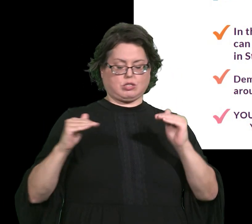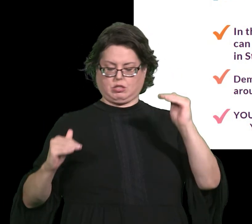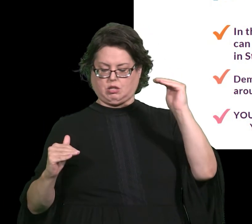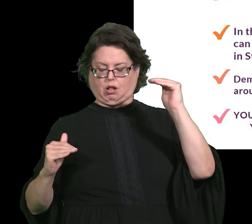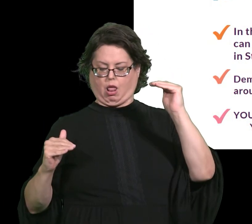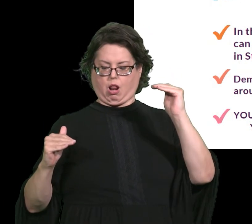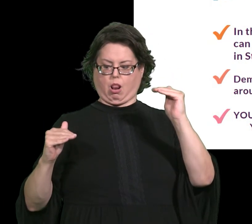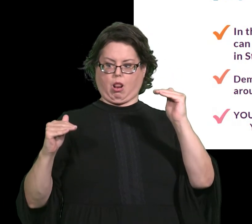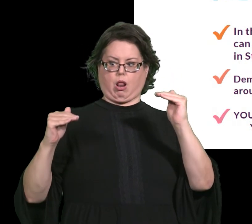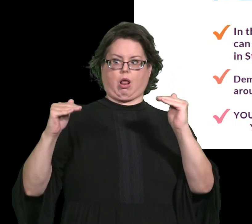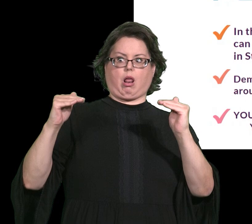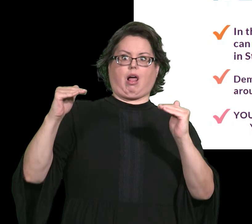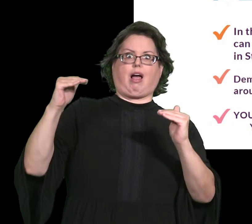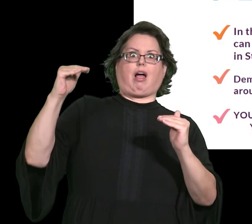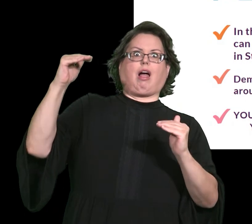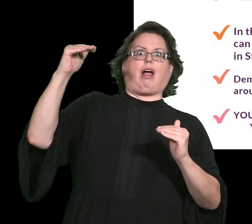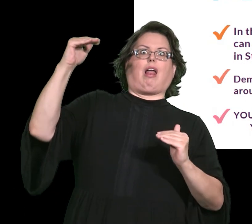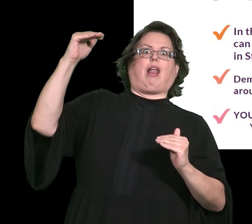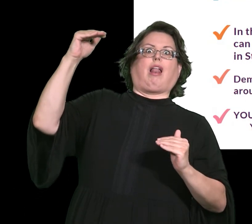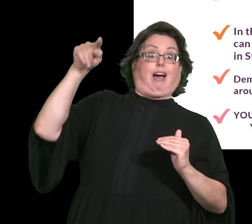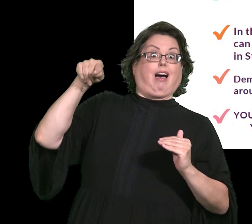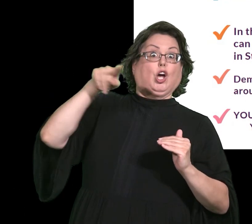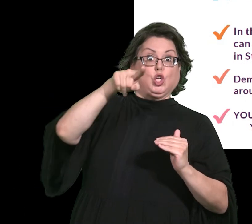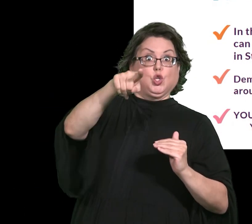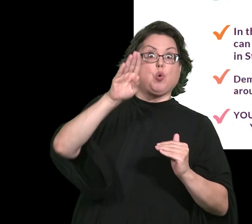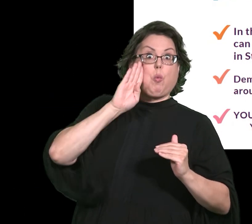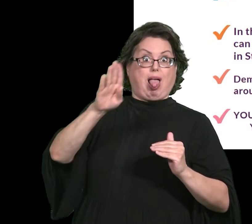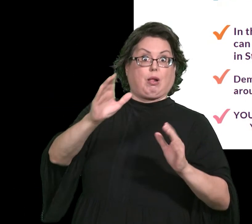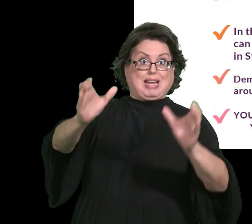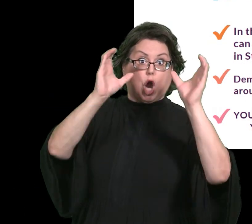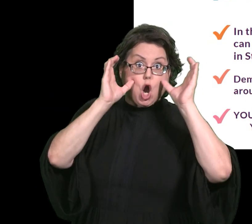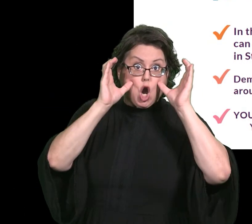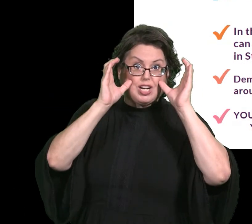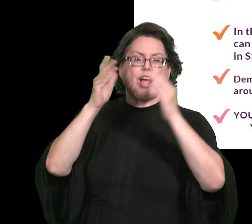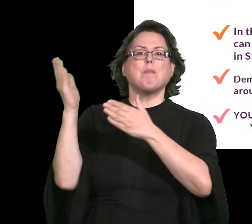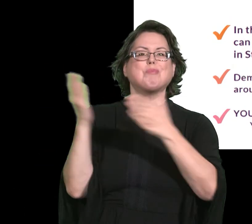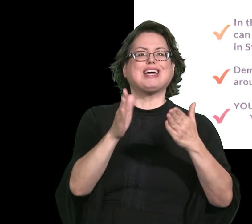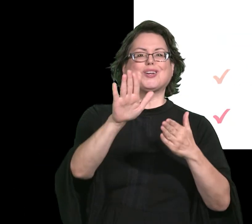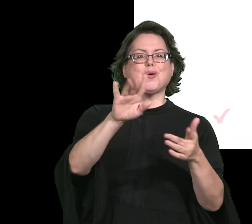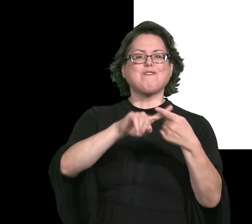heard. Make sure to bring along your friends and family.